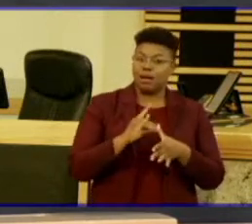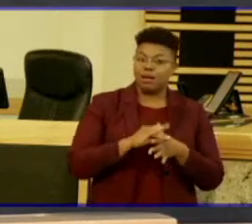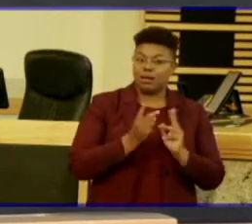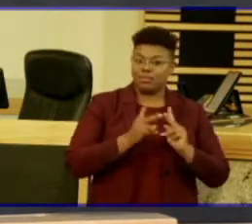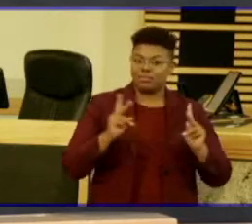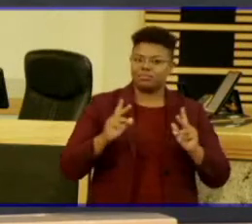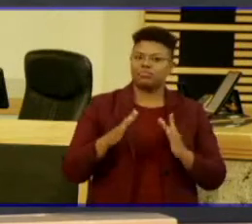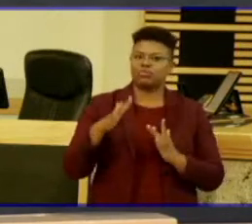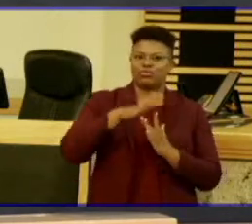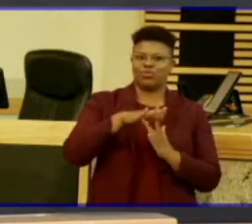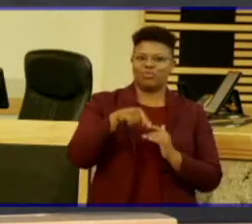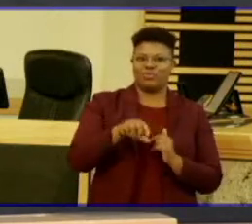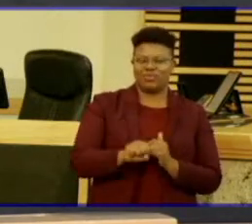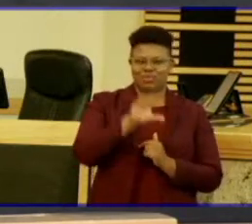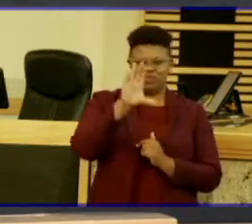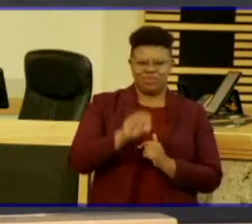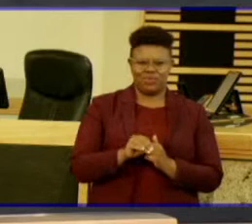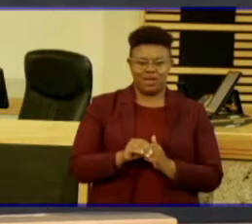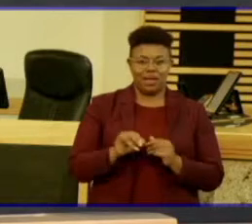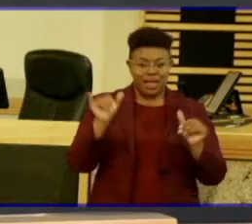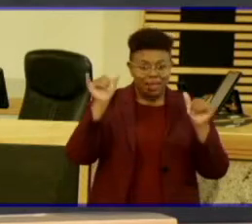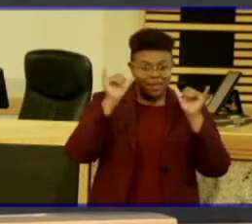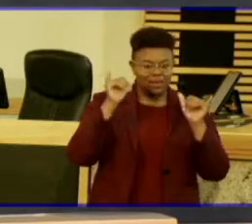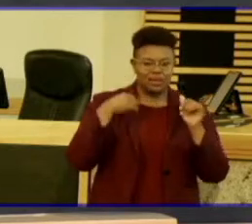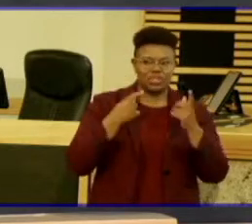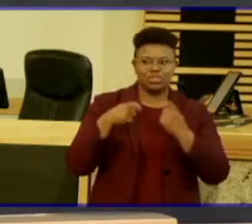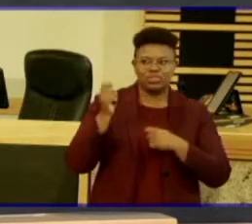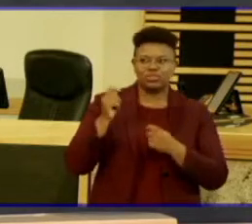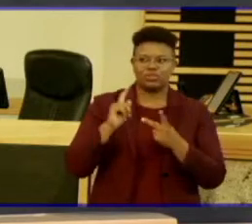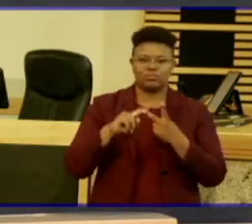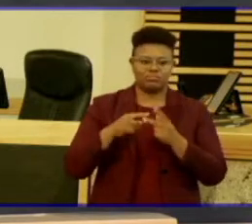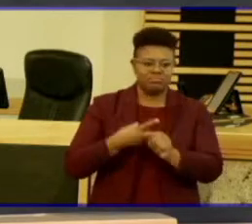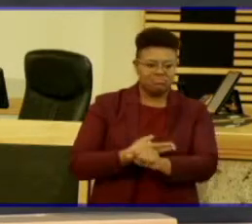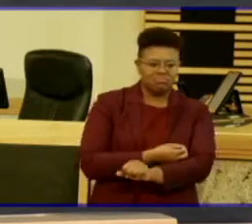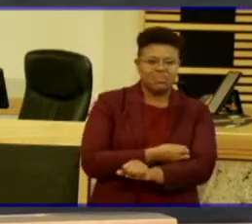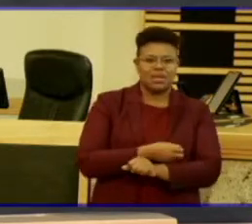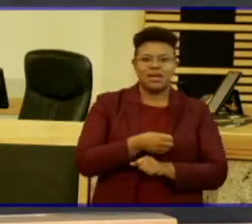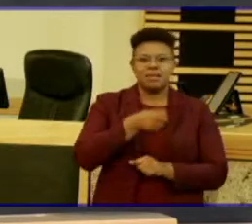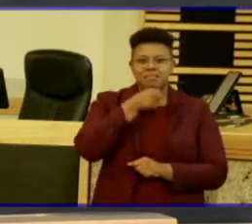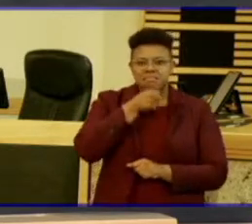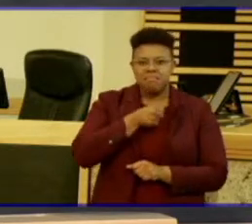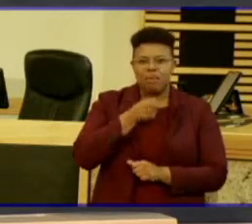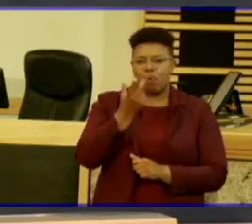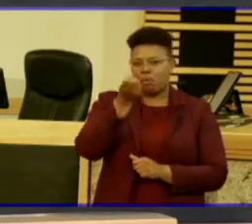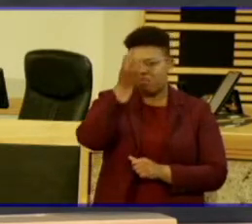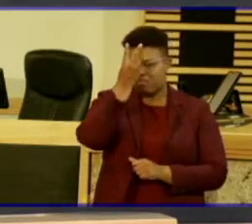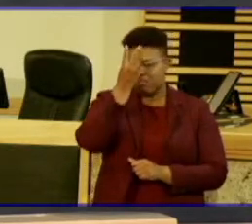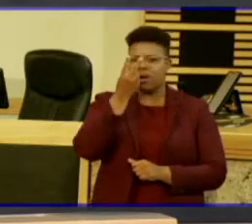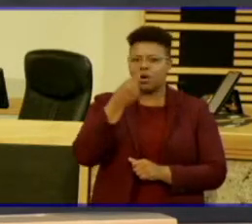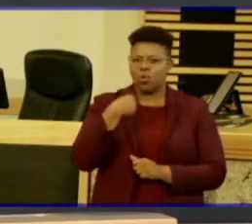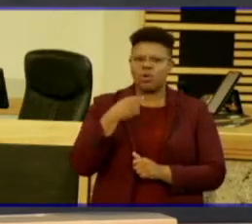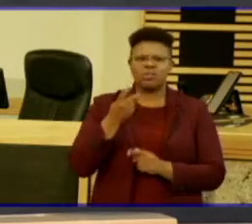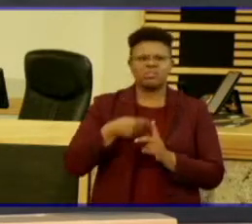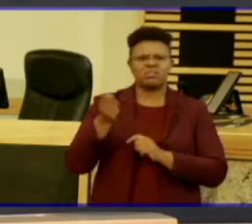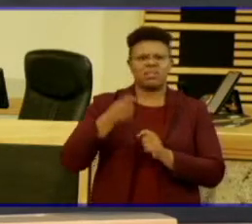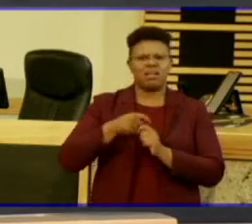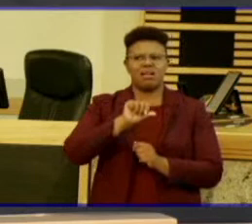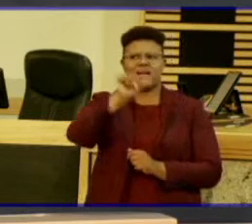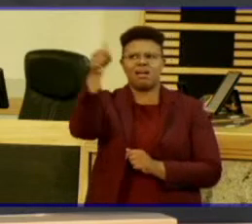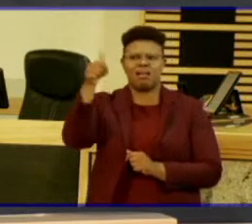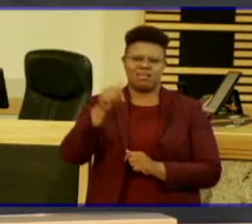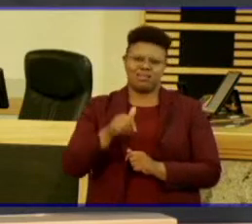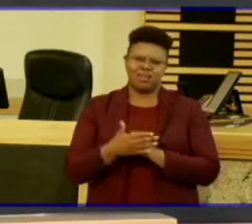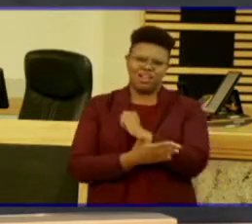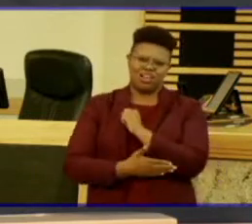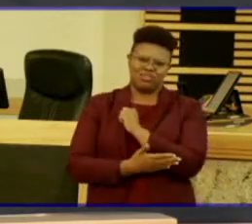are now the exporter of cattle, sheep, goats, and other to other countries. Our potential to capture